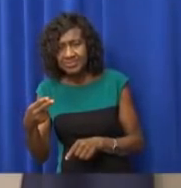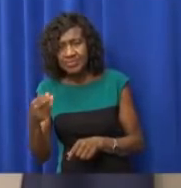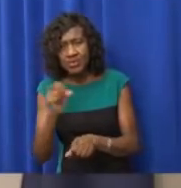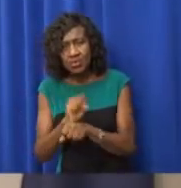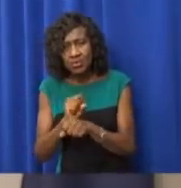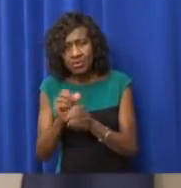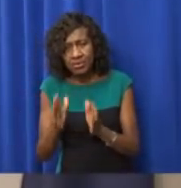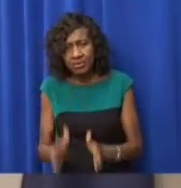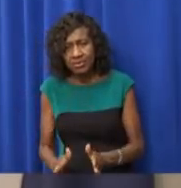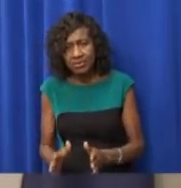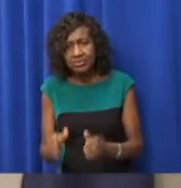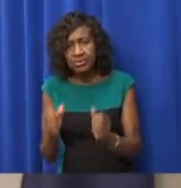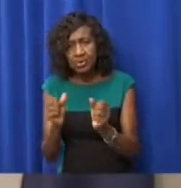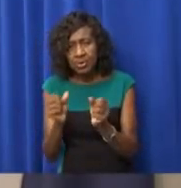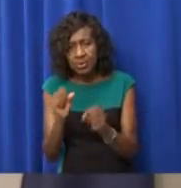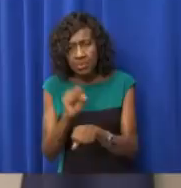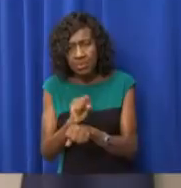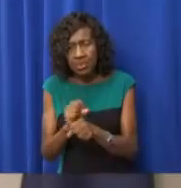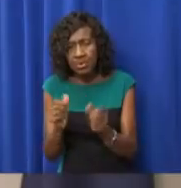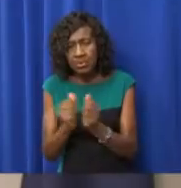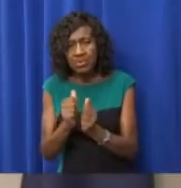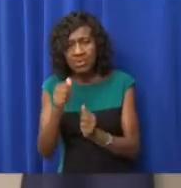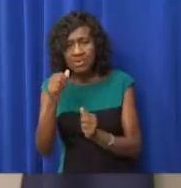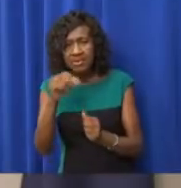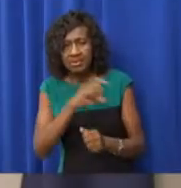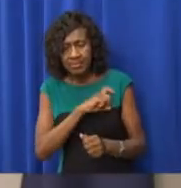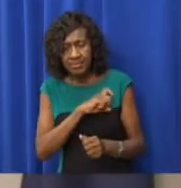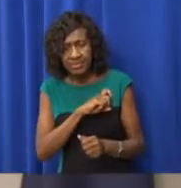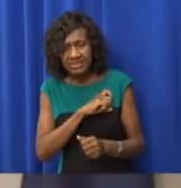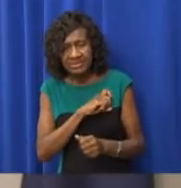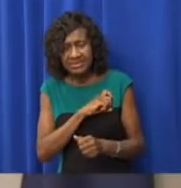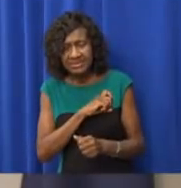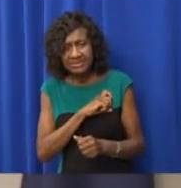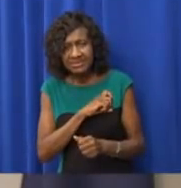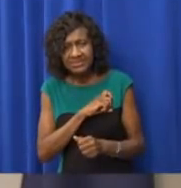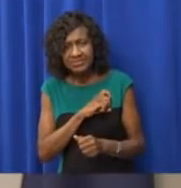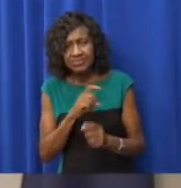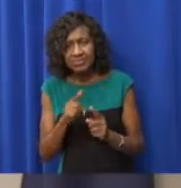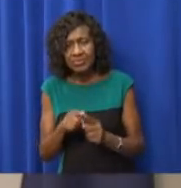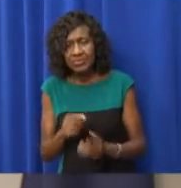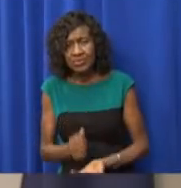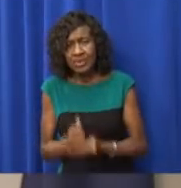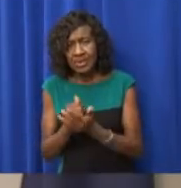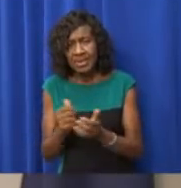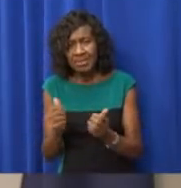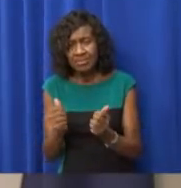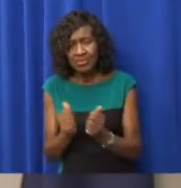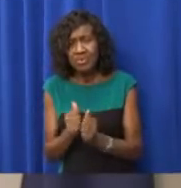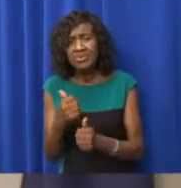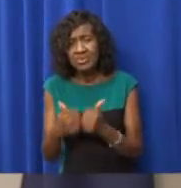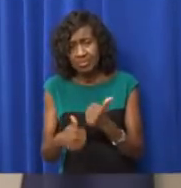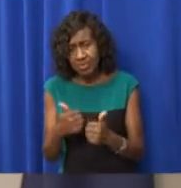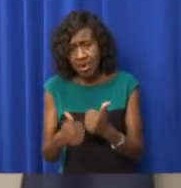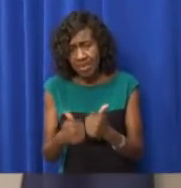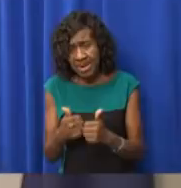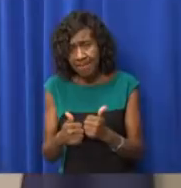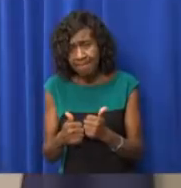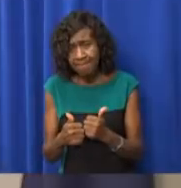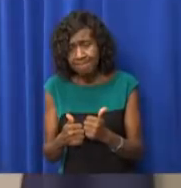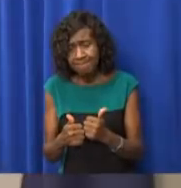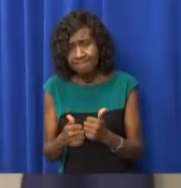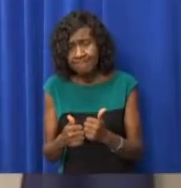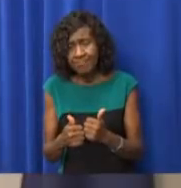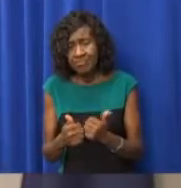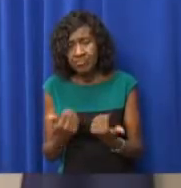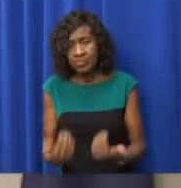working closely with the RCIP community support officers to alleviate littering problems across the islands. Today, in honor